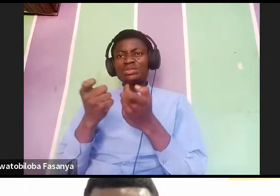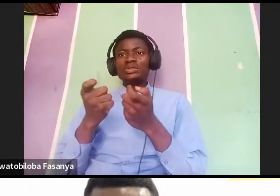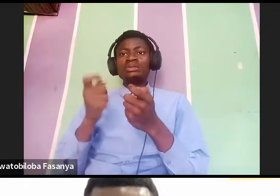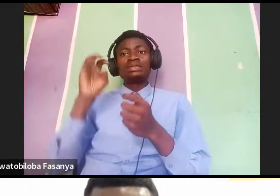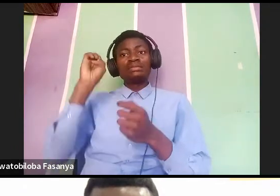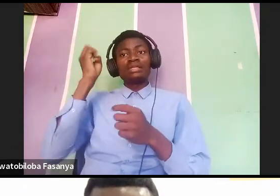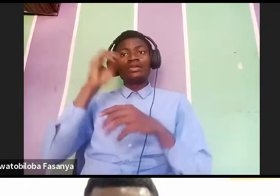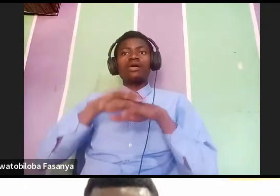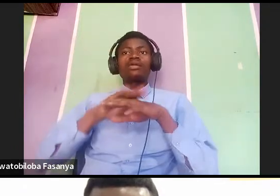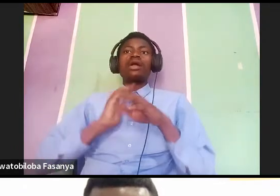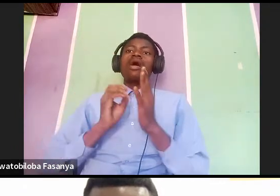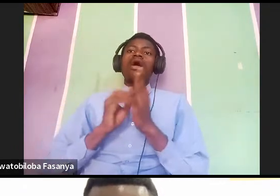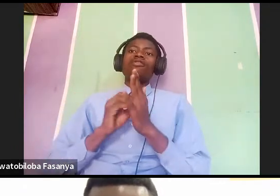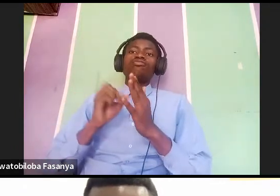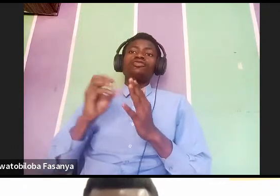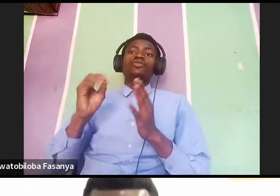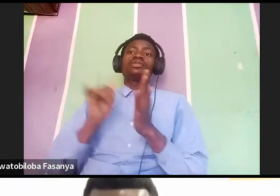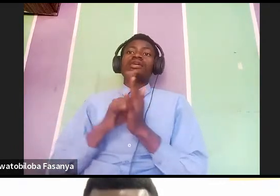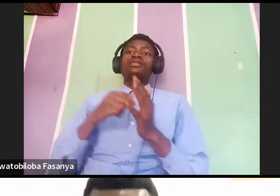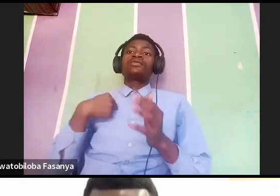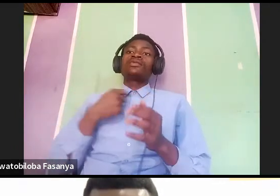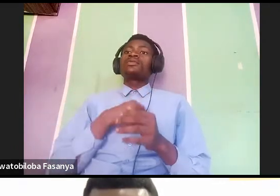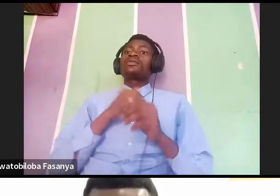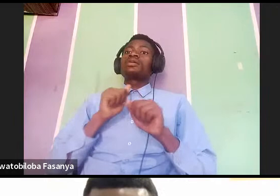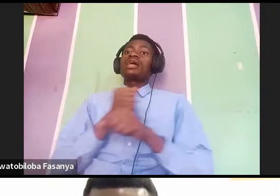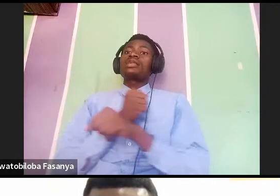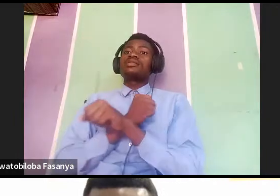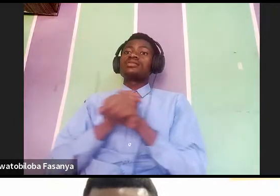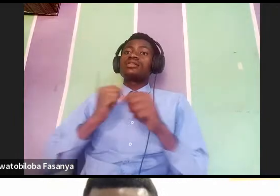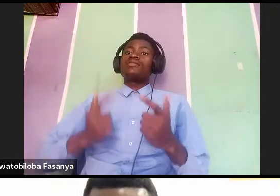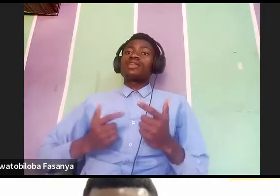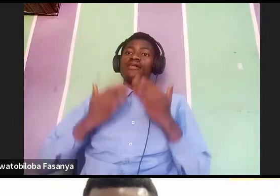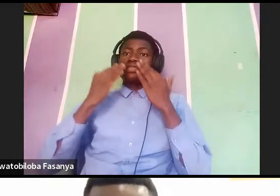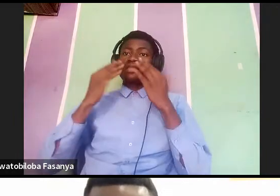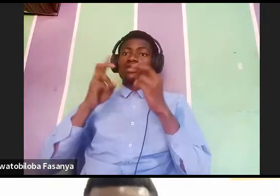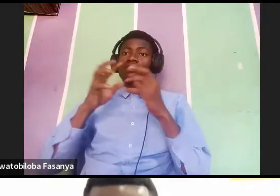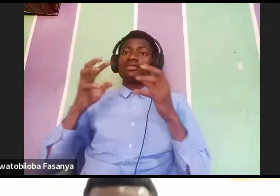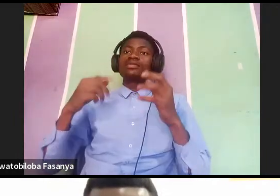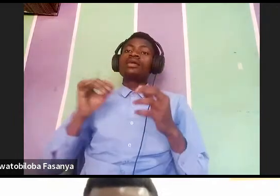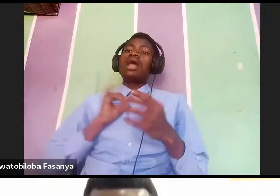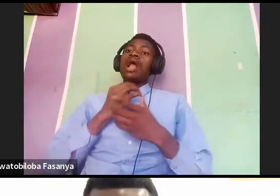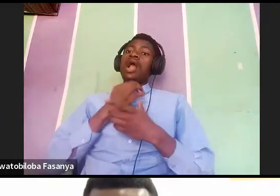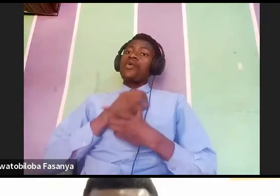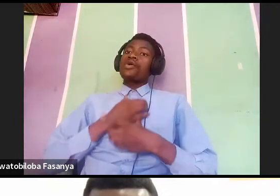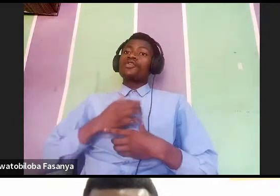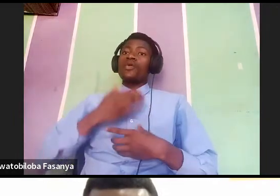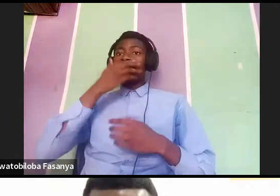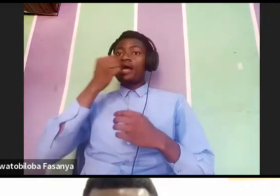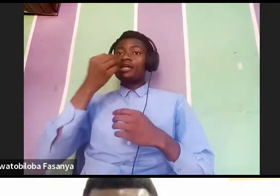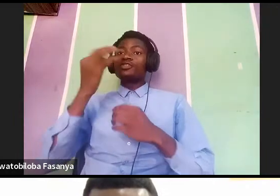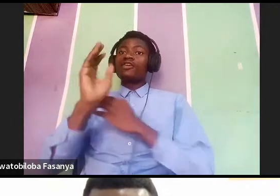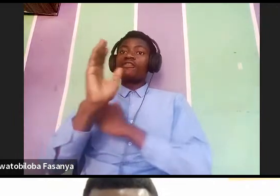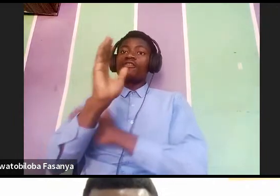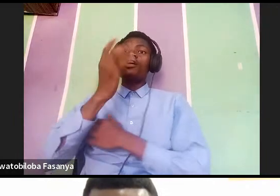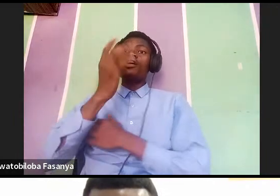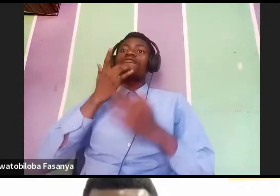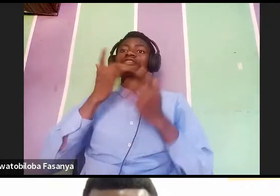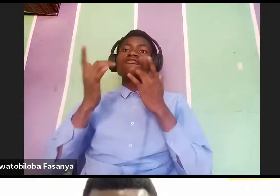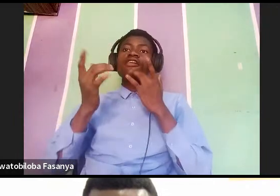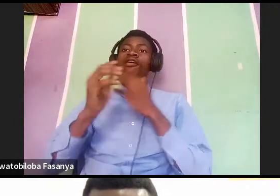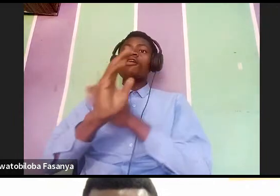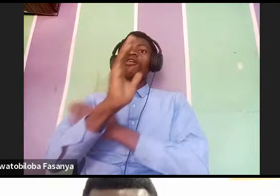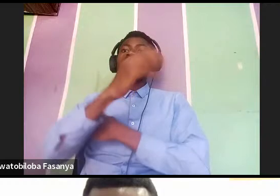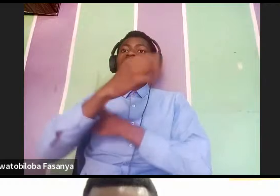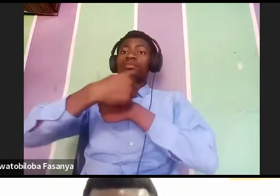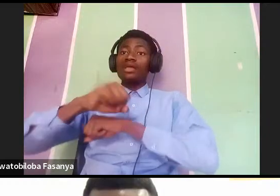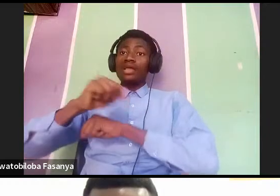lives. Thank you very much, and wishing you the best of God's favor, the best of God's protection. Everybody in Nigeria needs